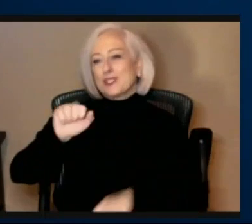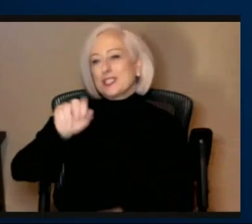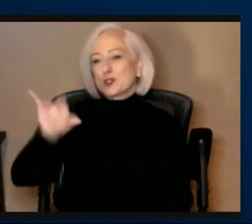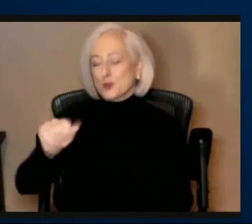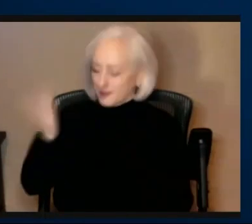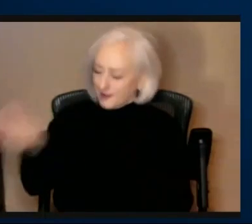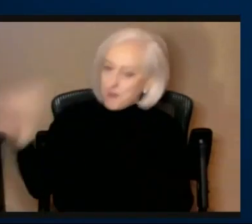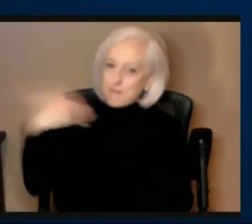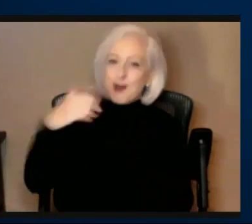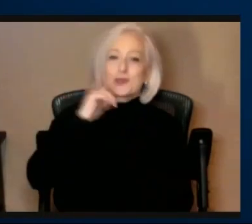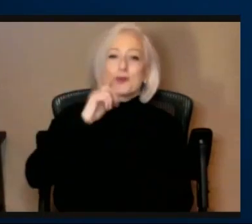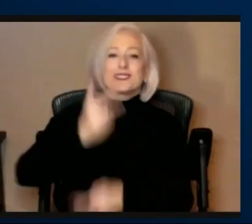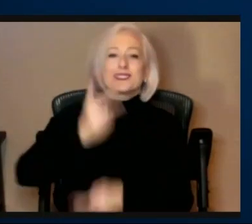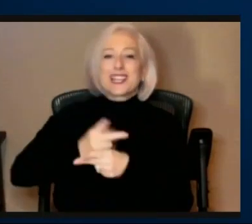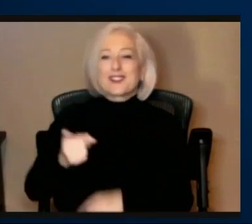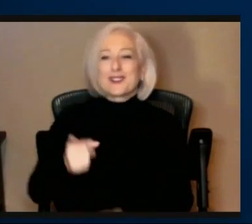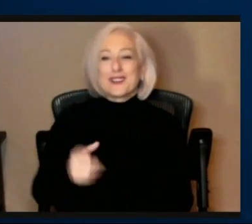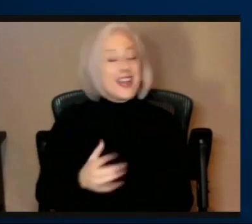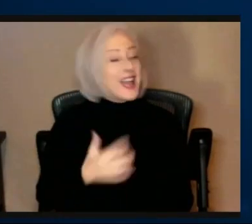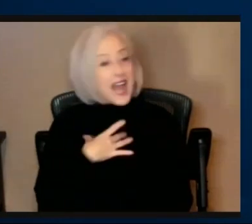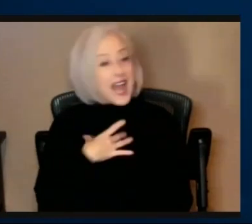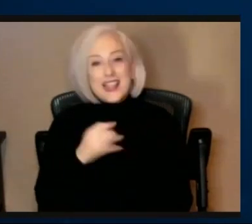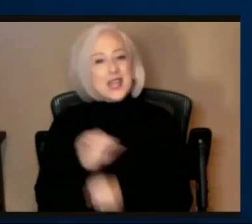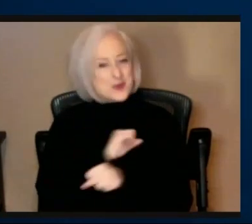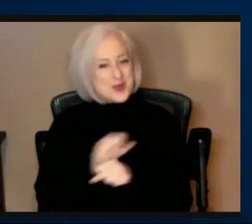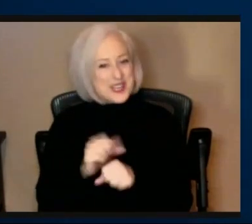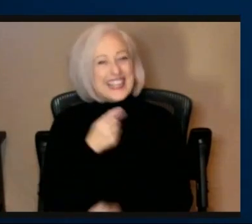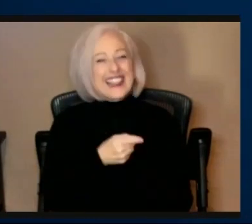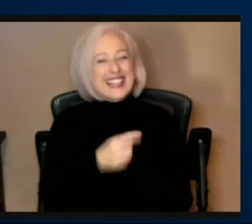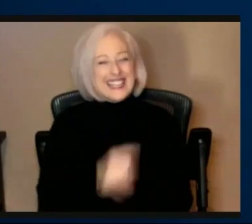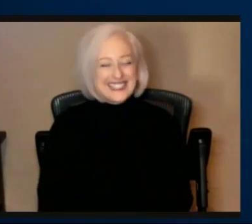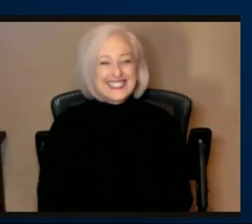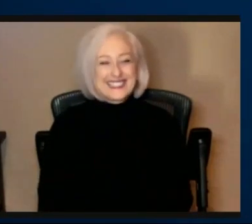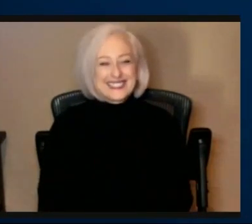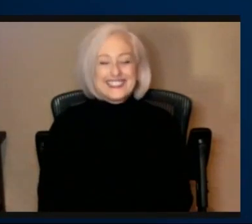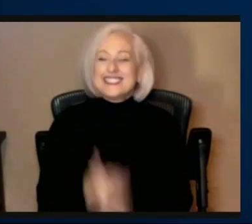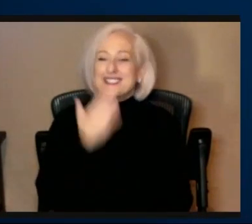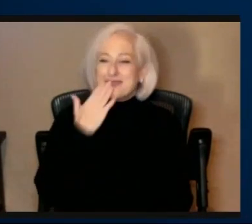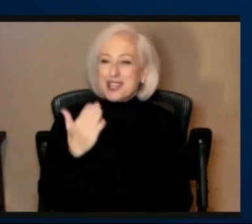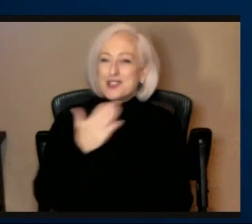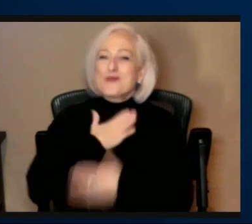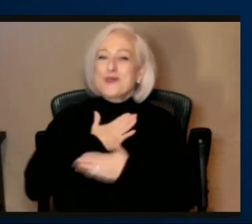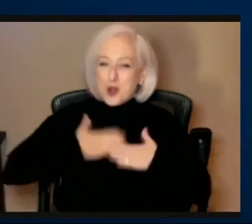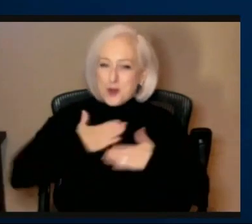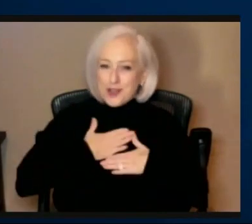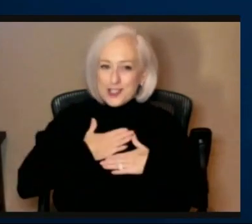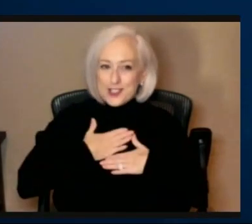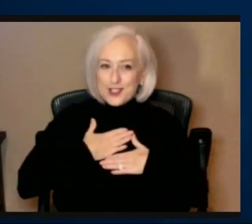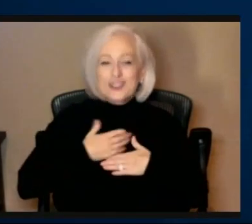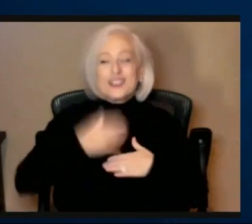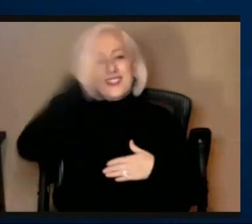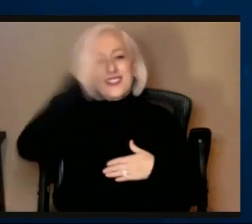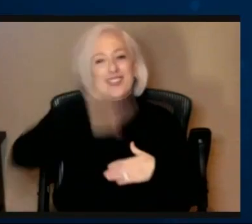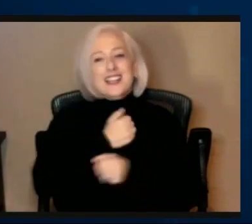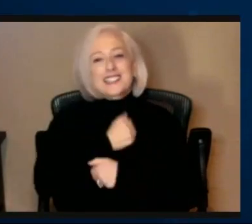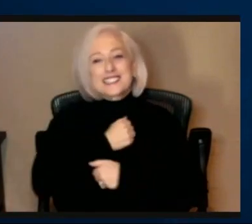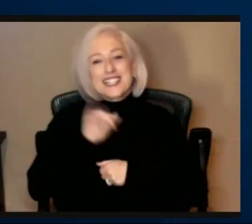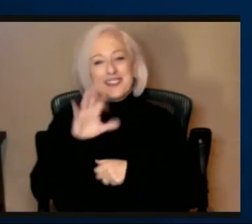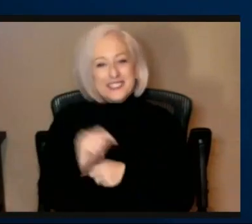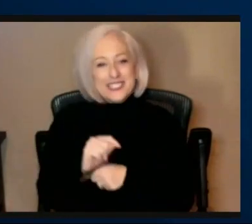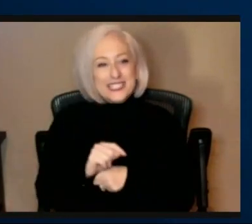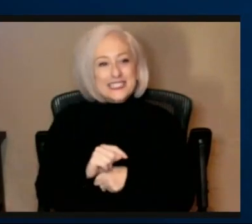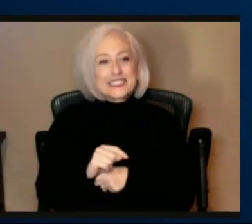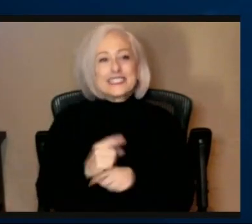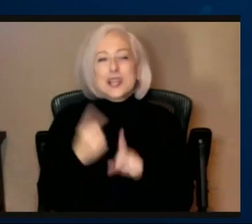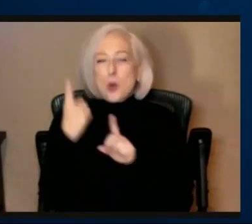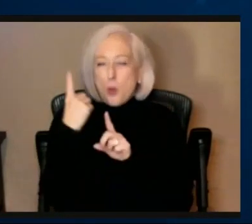okay? Right. I like working there. Well, thank you. It was our pleasure. And yes, the guys loved having you here. I'm just going to sneak one